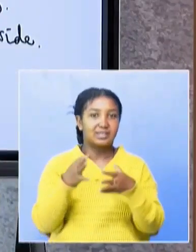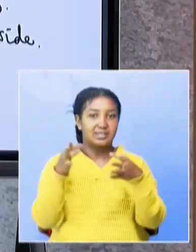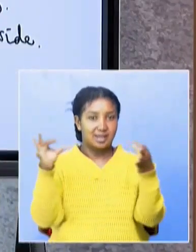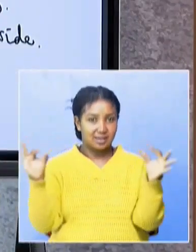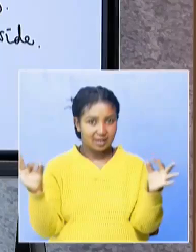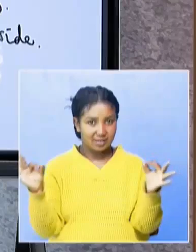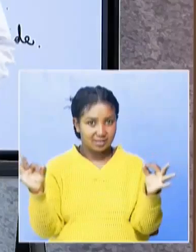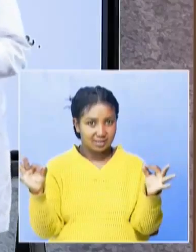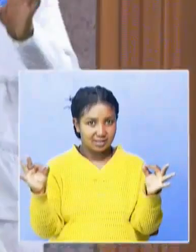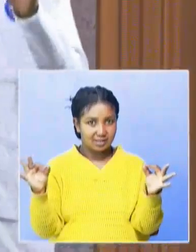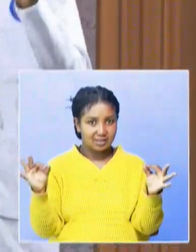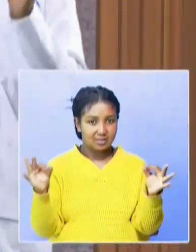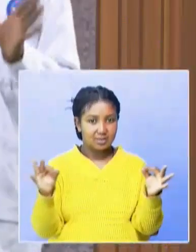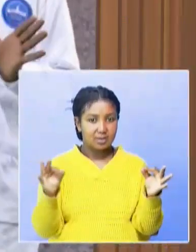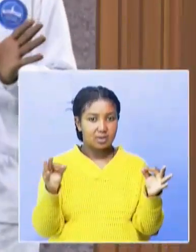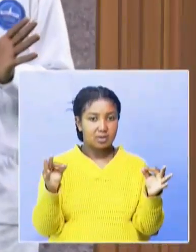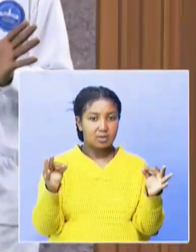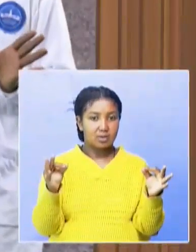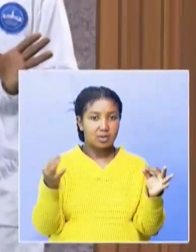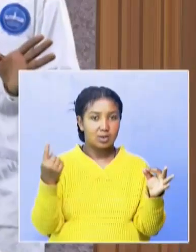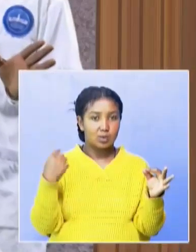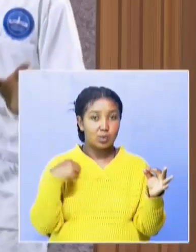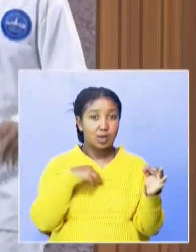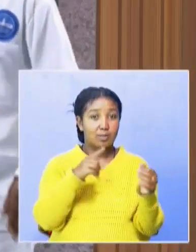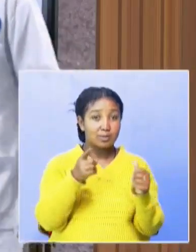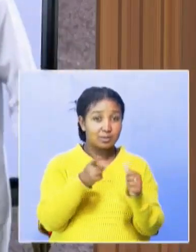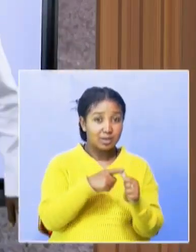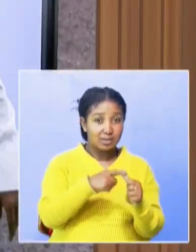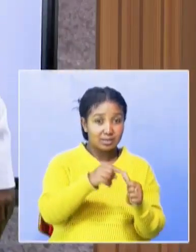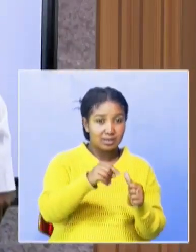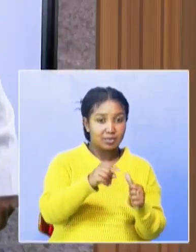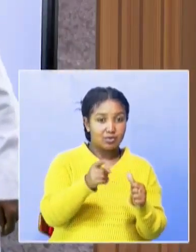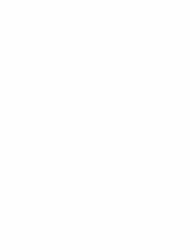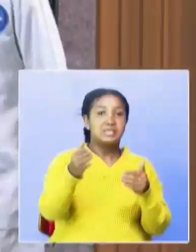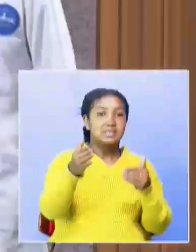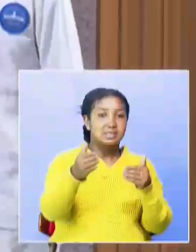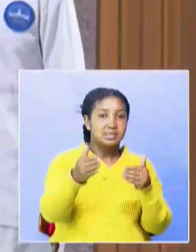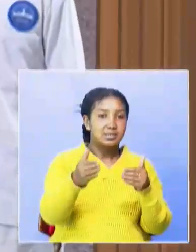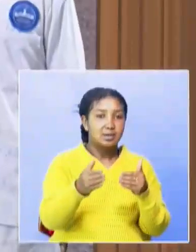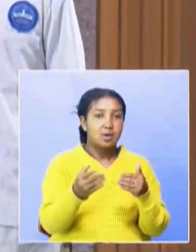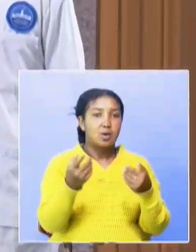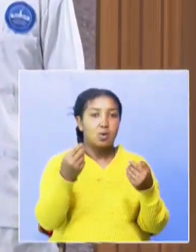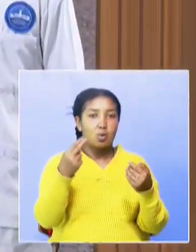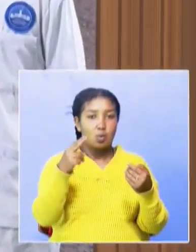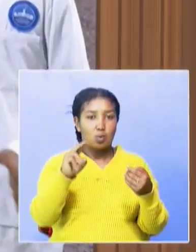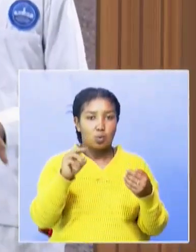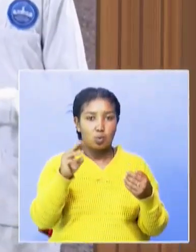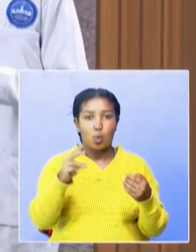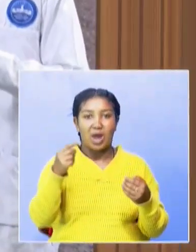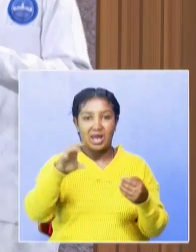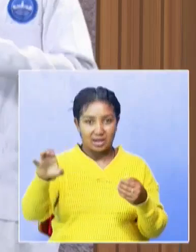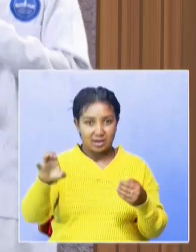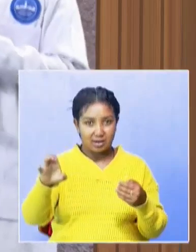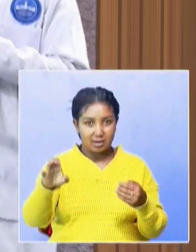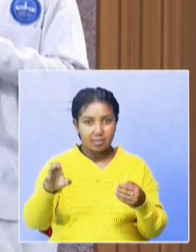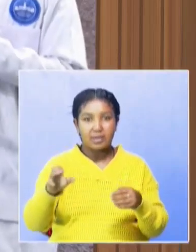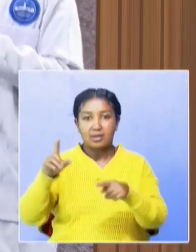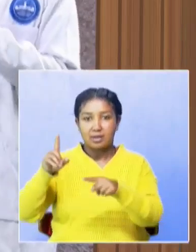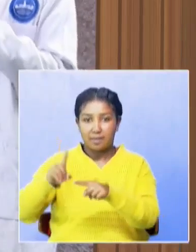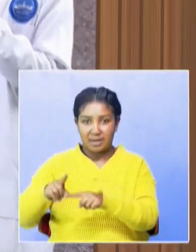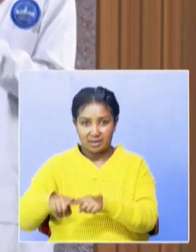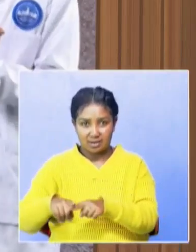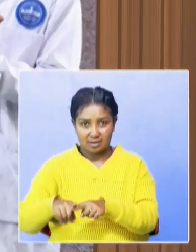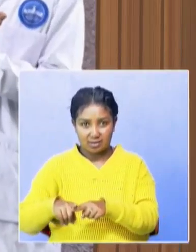sentence, we've started from what? From while clause. This means dependent